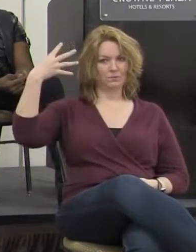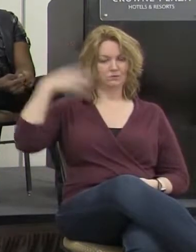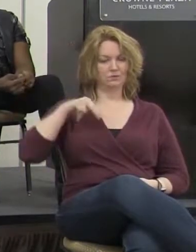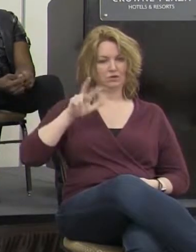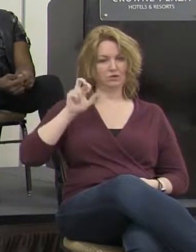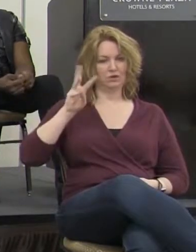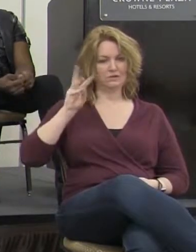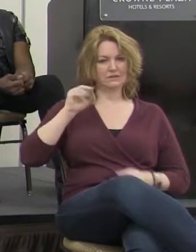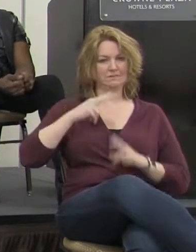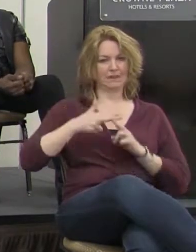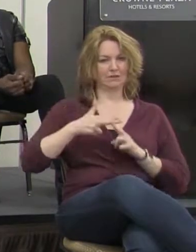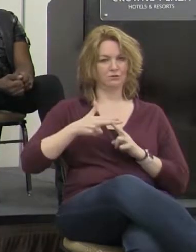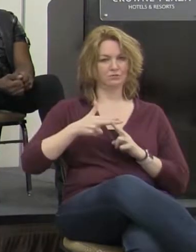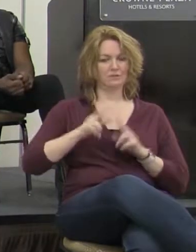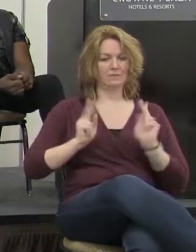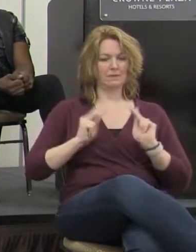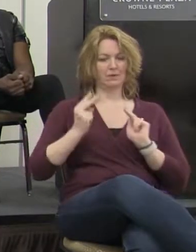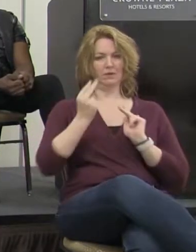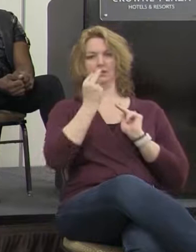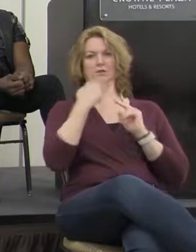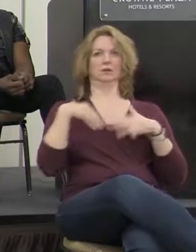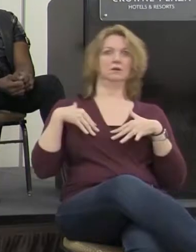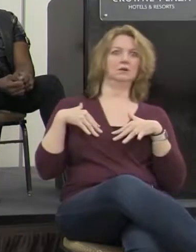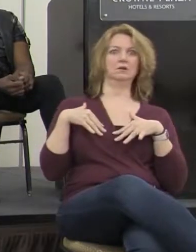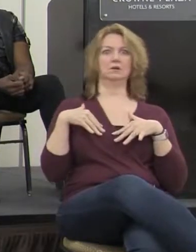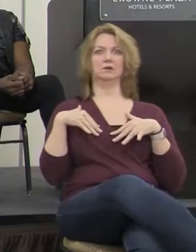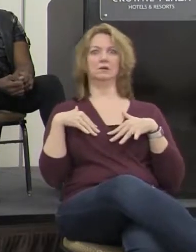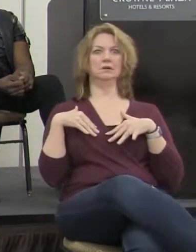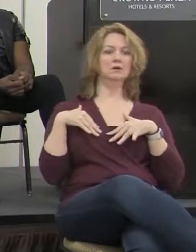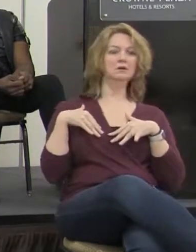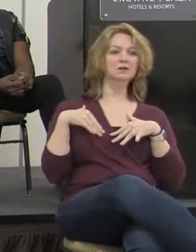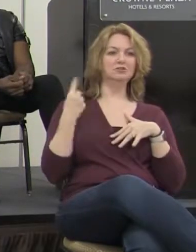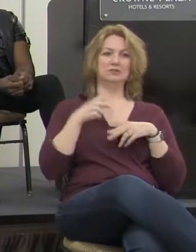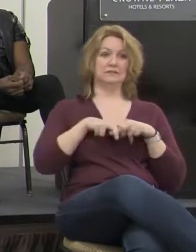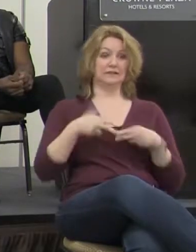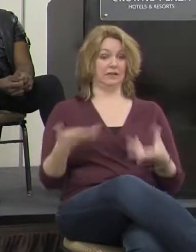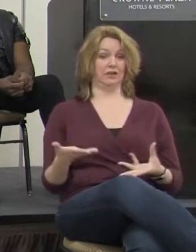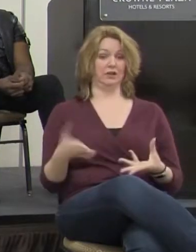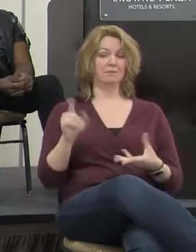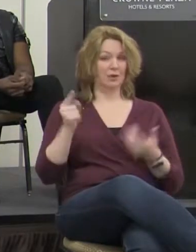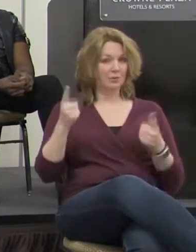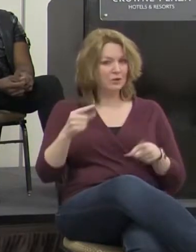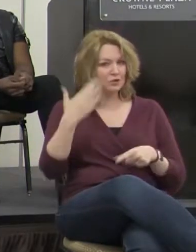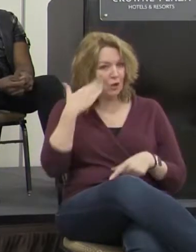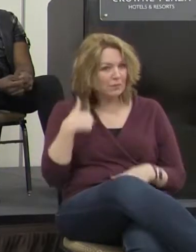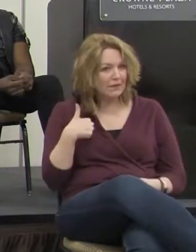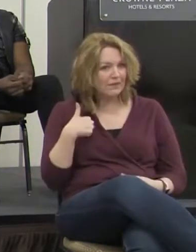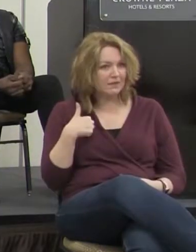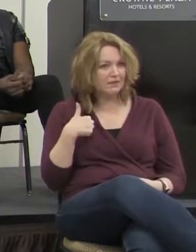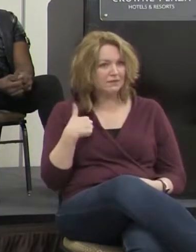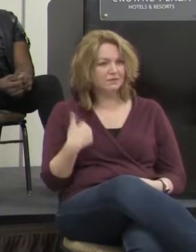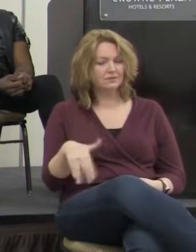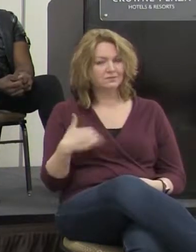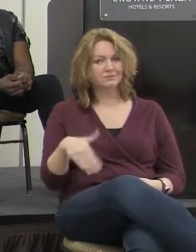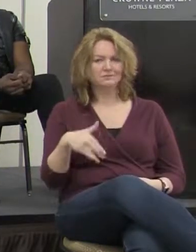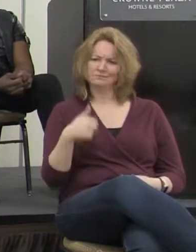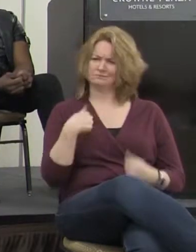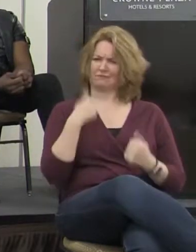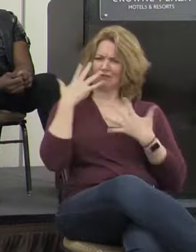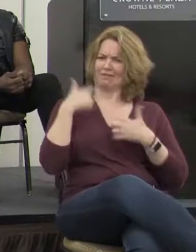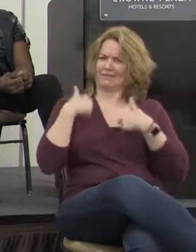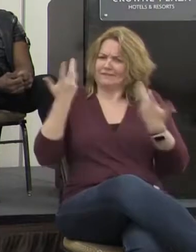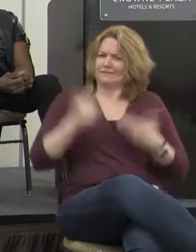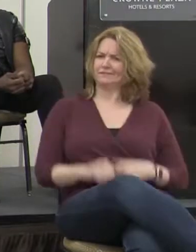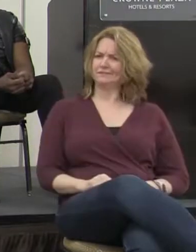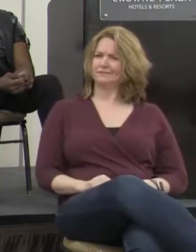pounds. I'm a very intimidated guy when I'm just not talking. But when you get to know me, you realize how friendly I am. So from